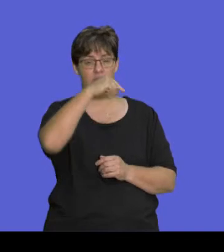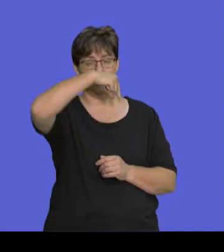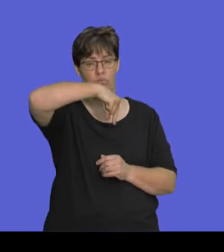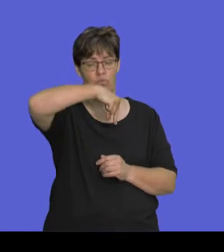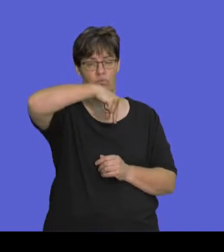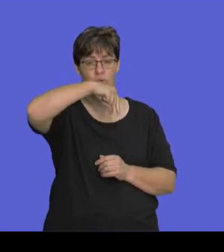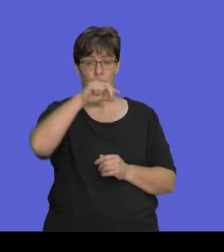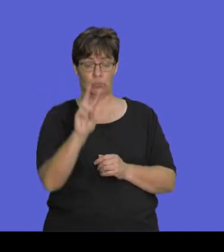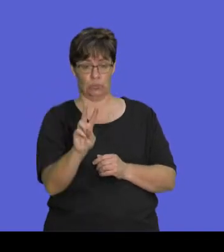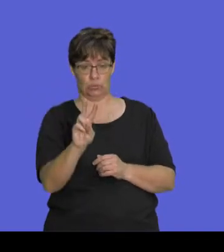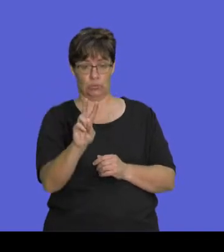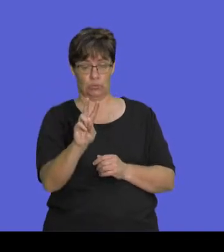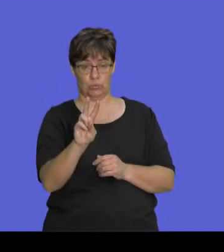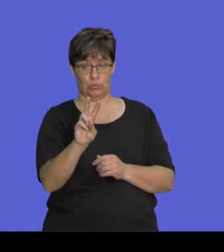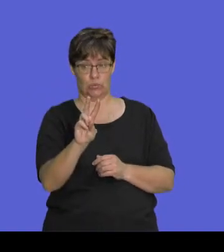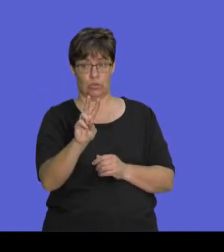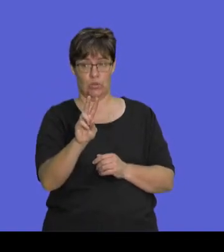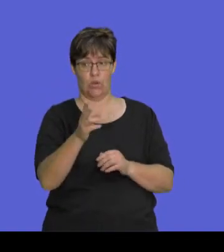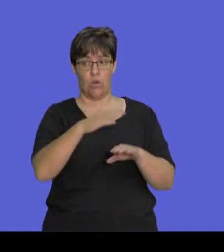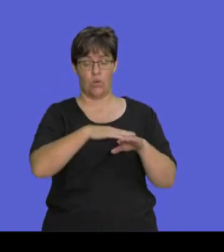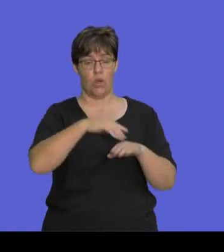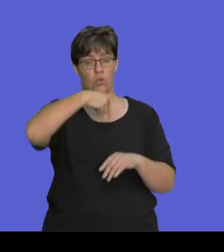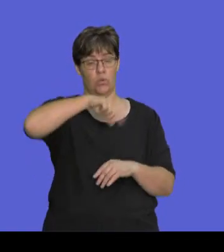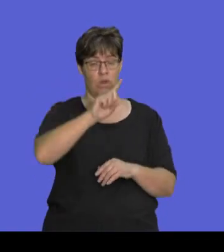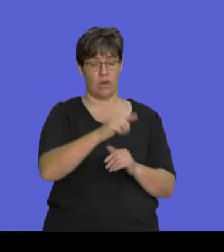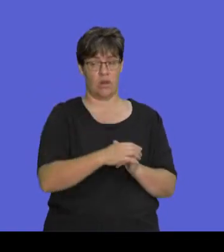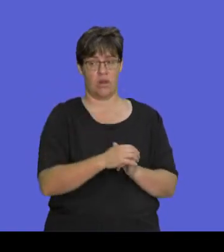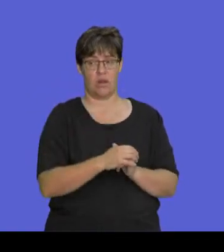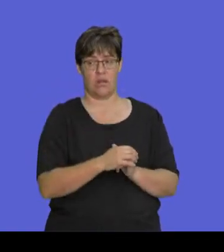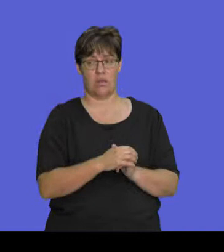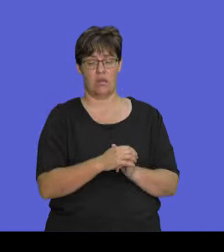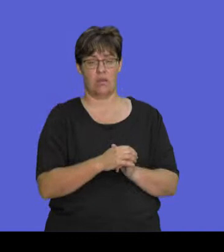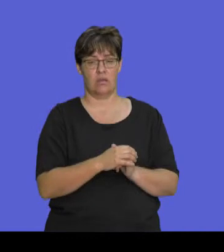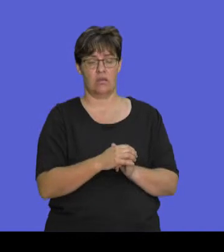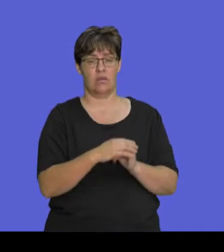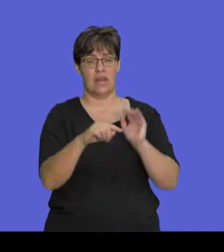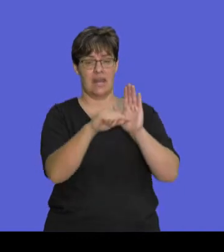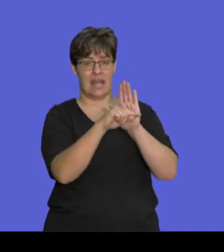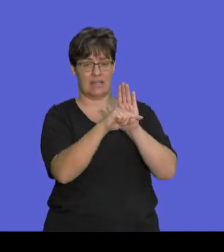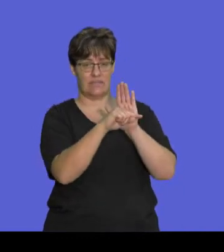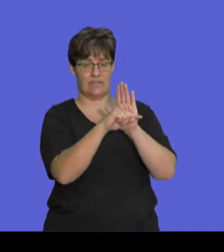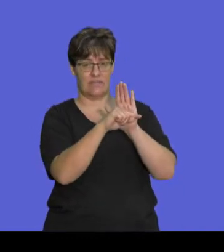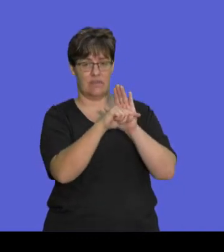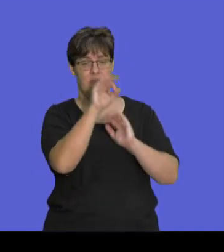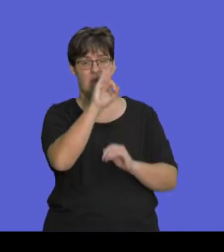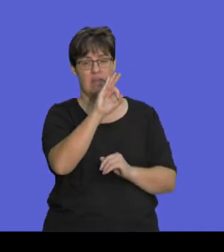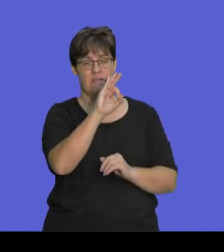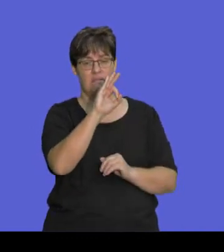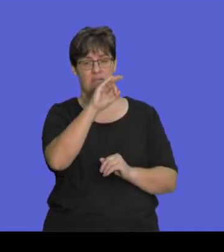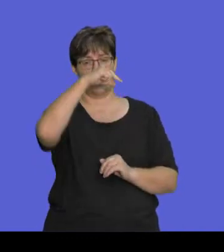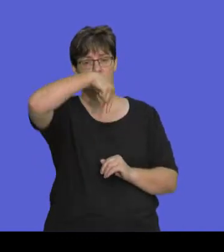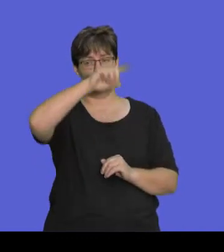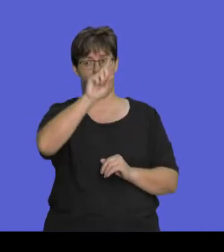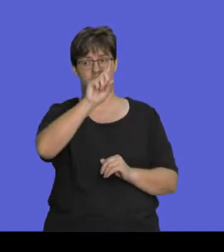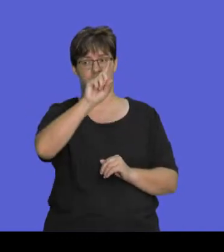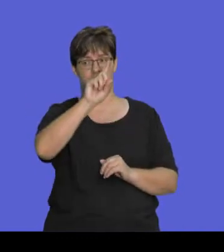Q1, okay, is actually negative F Q1 on Q2,